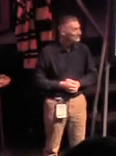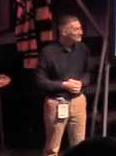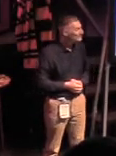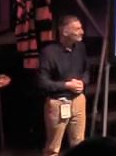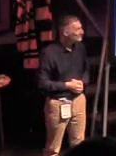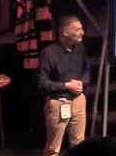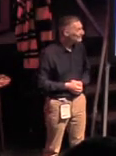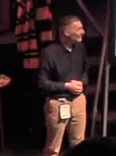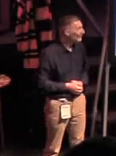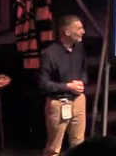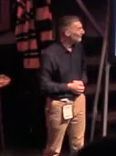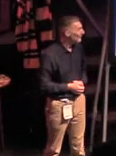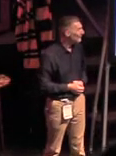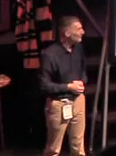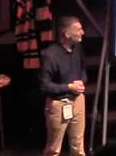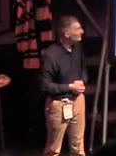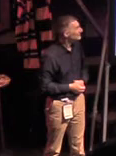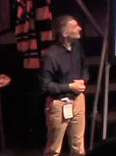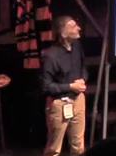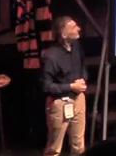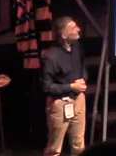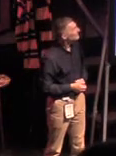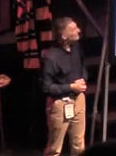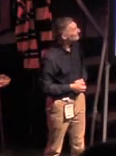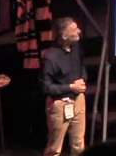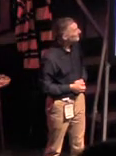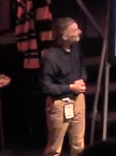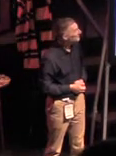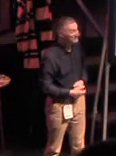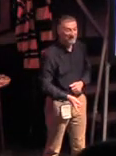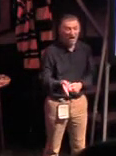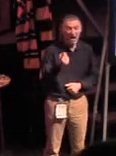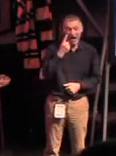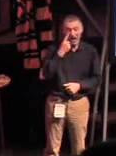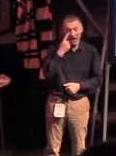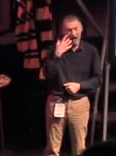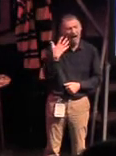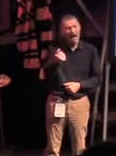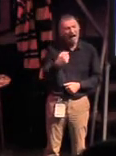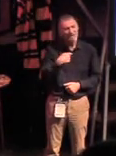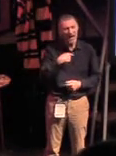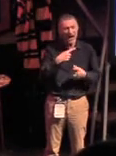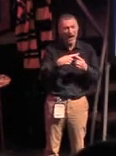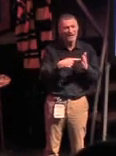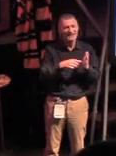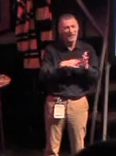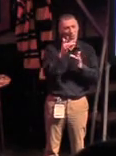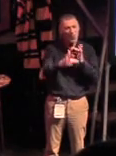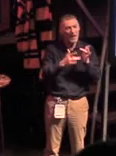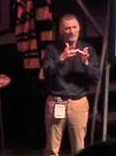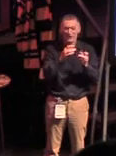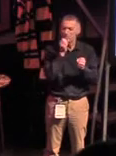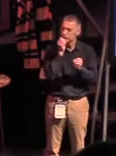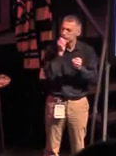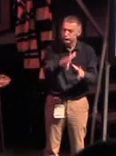Secondly, I want to draw your attention to several brilliant articles on our IETM website,